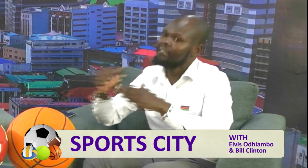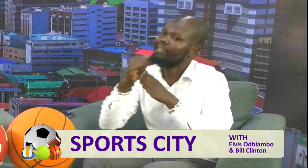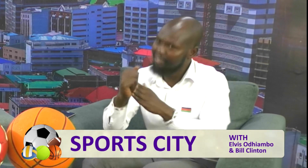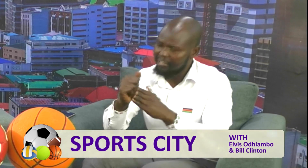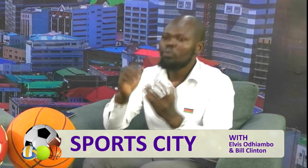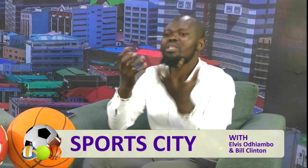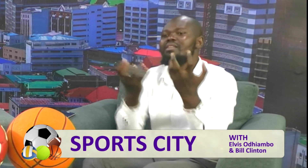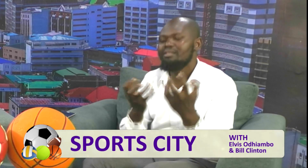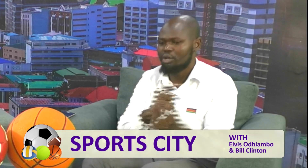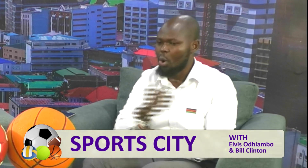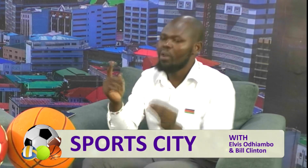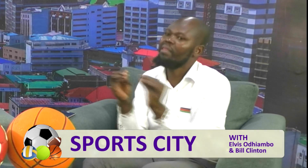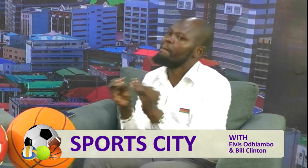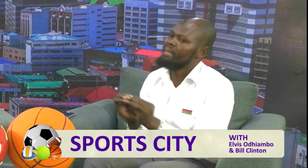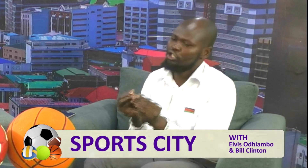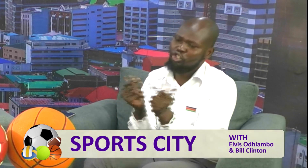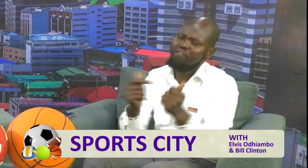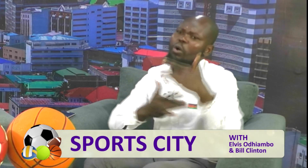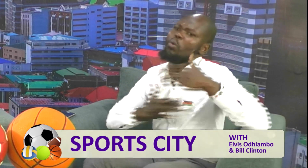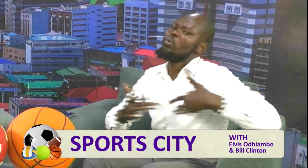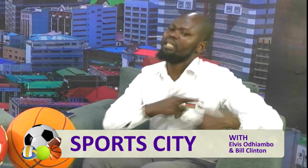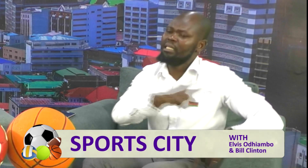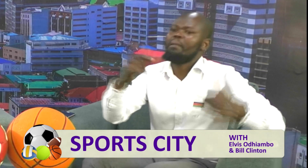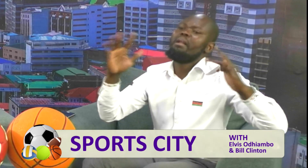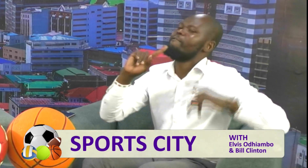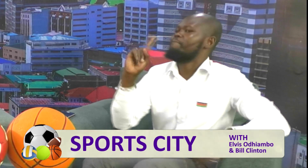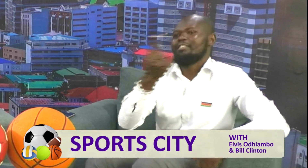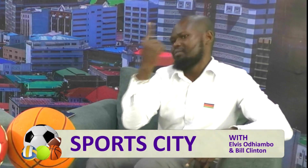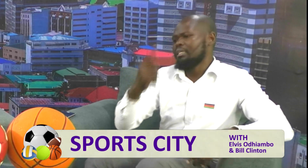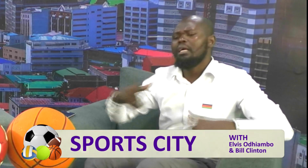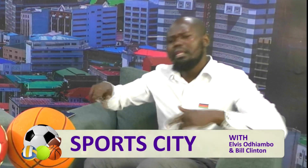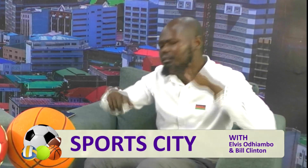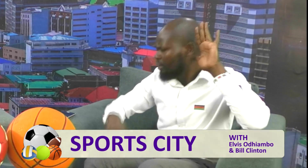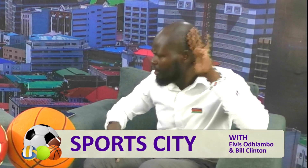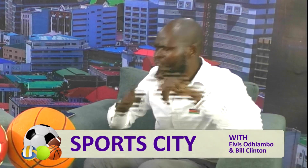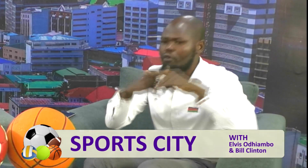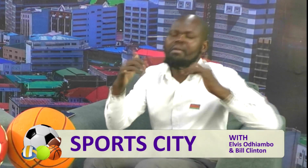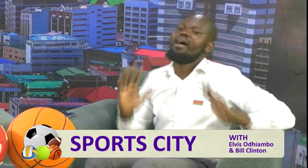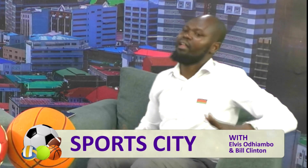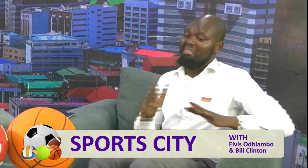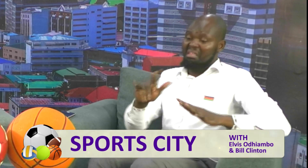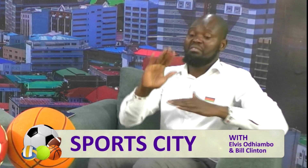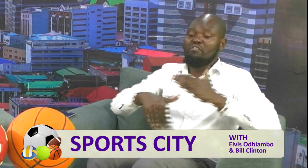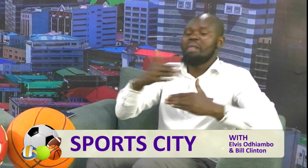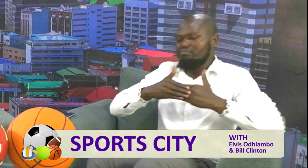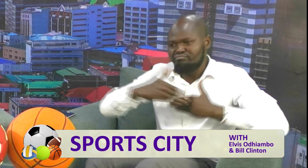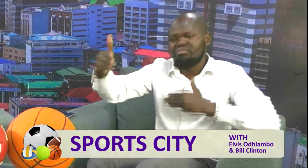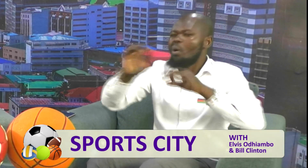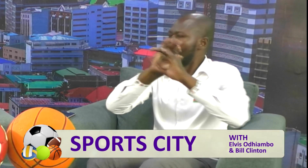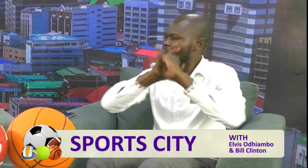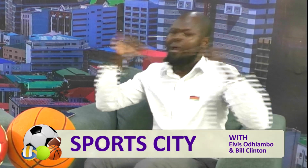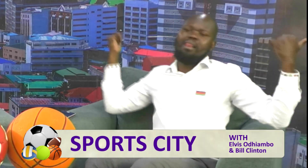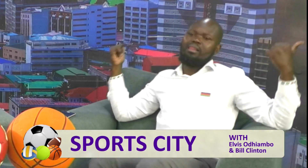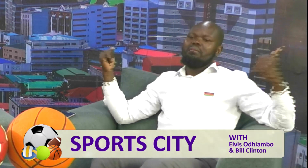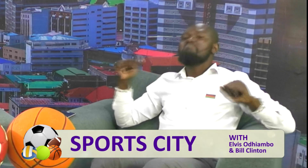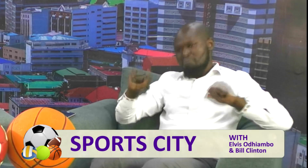It's my really concern. I'm really wondering why they're really deteriorating from the game. But I think they really need to sit